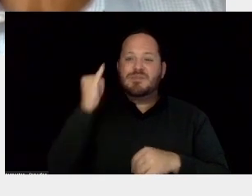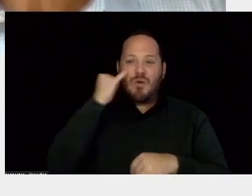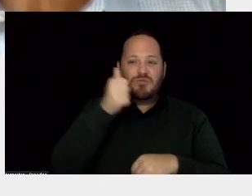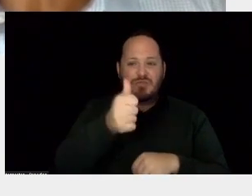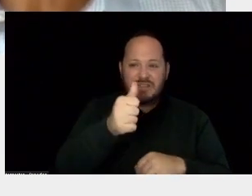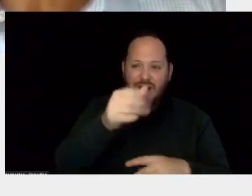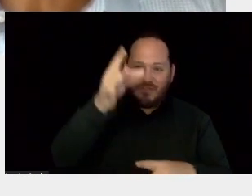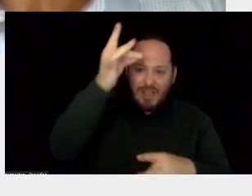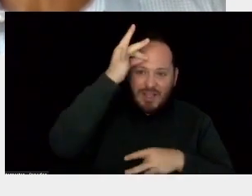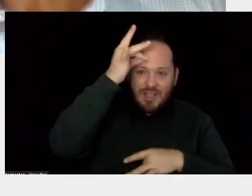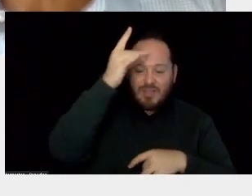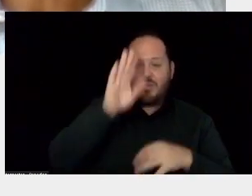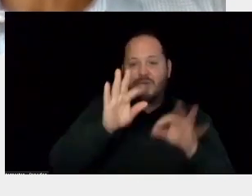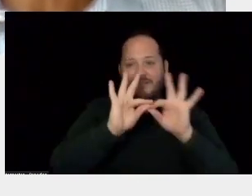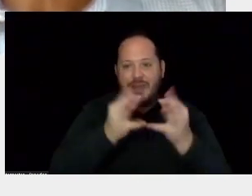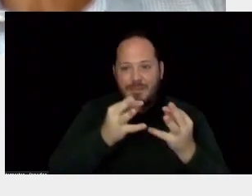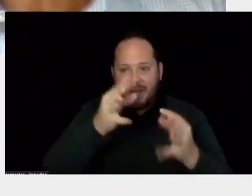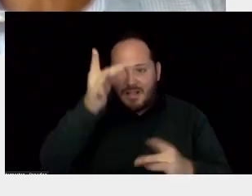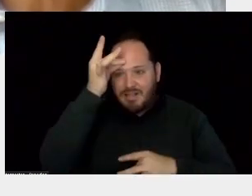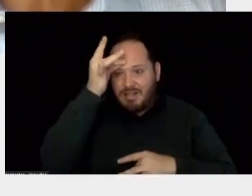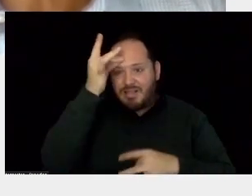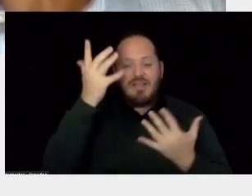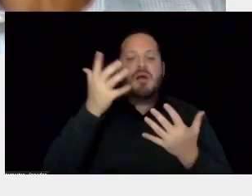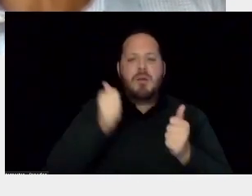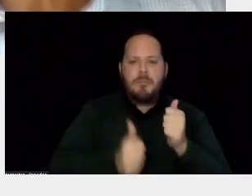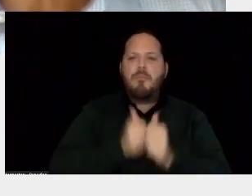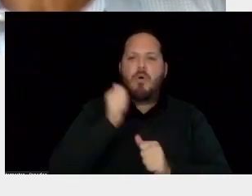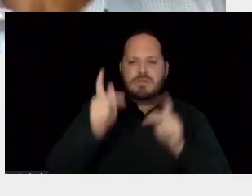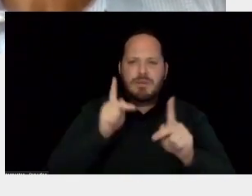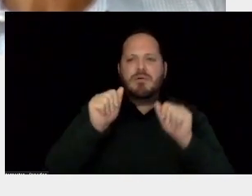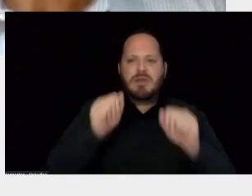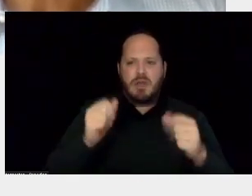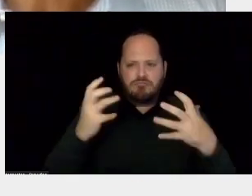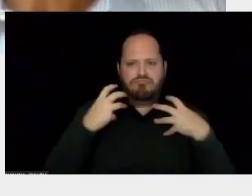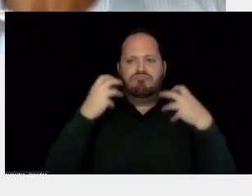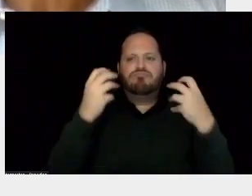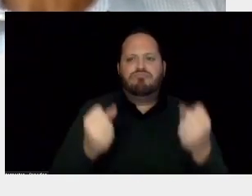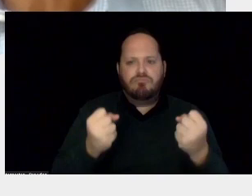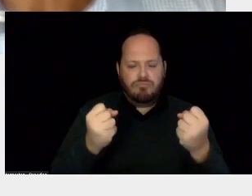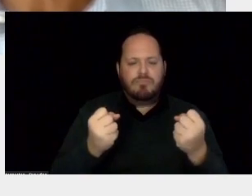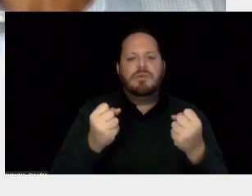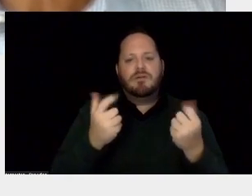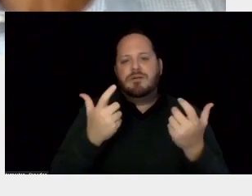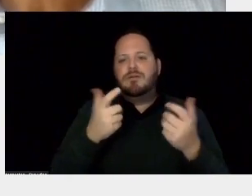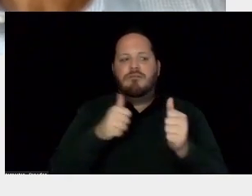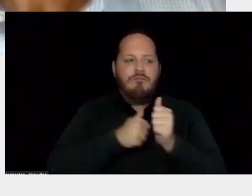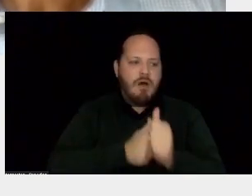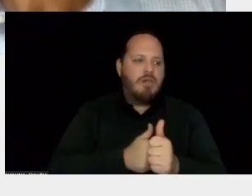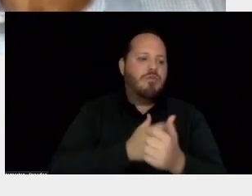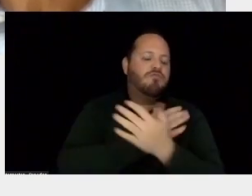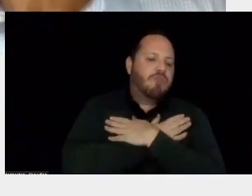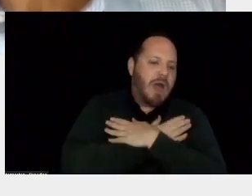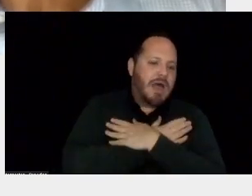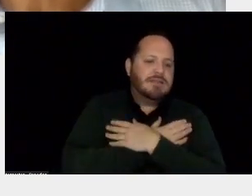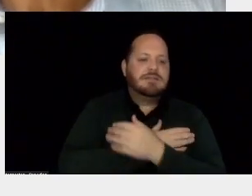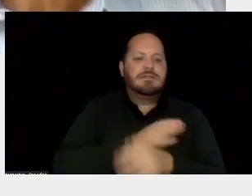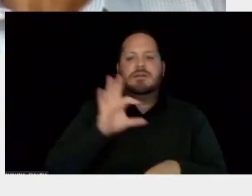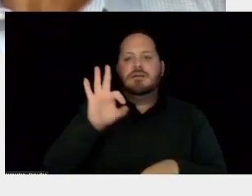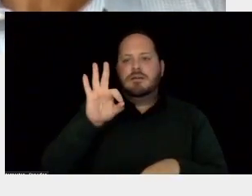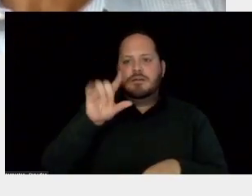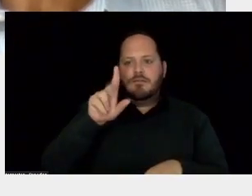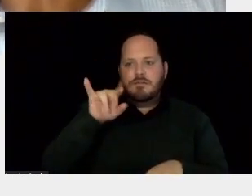people will get over this with just rest, fluids, the usual things that people need, and time to get over their